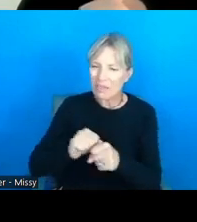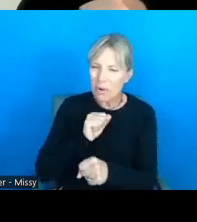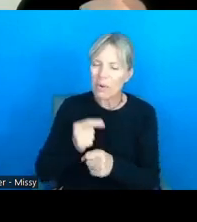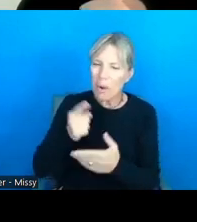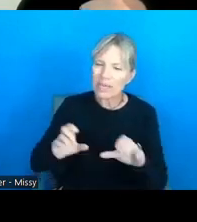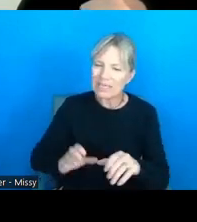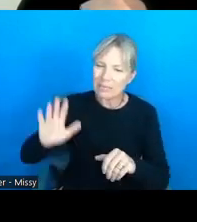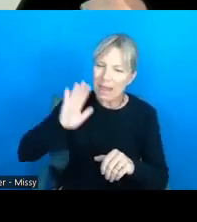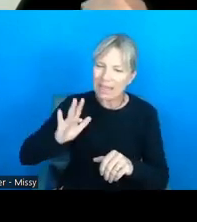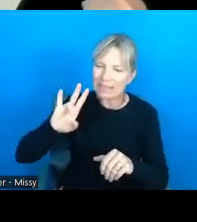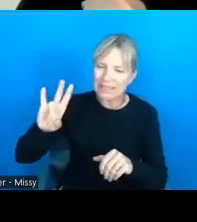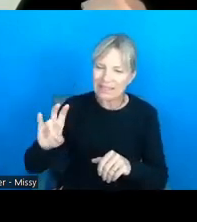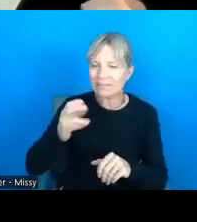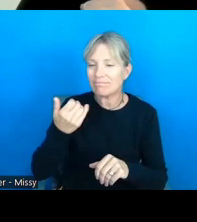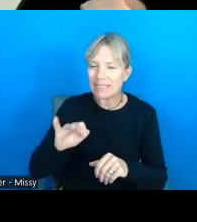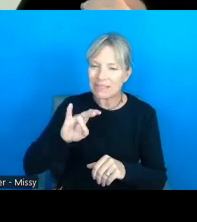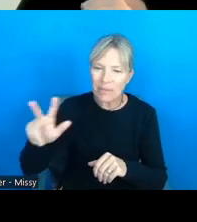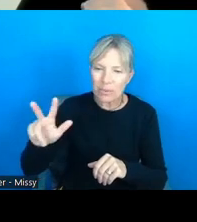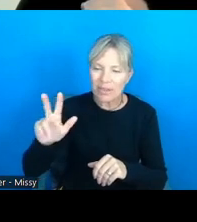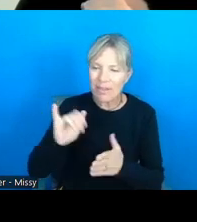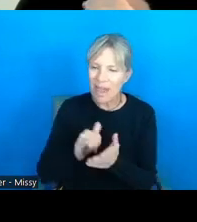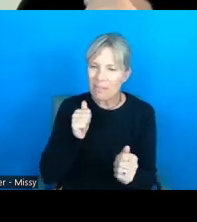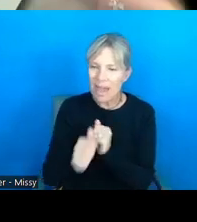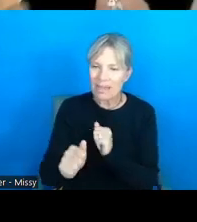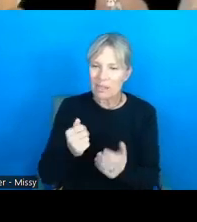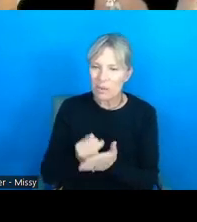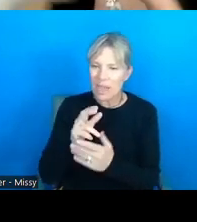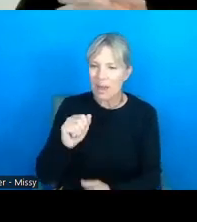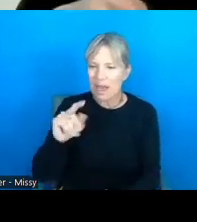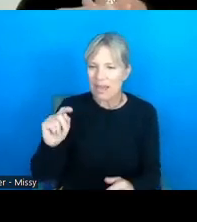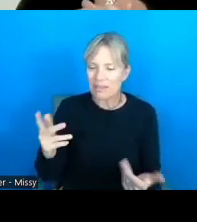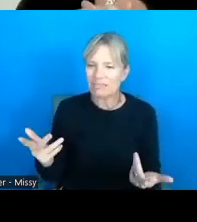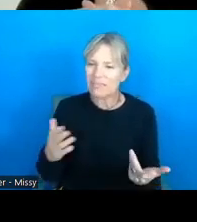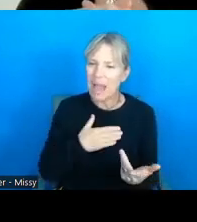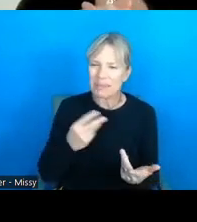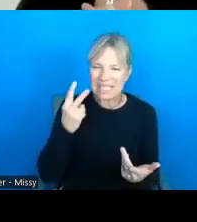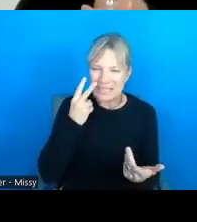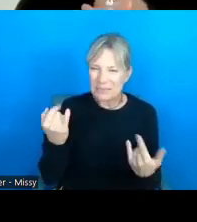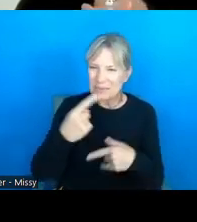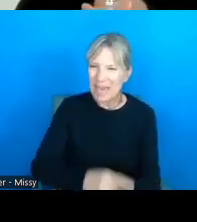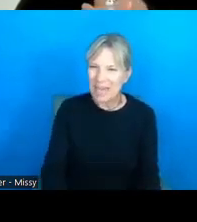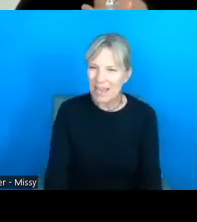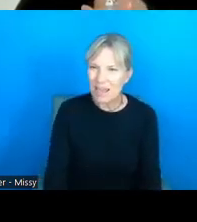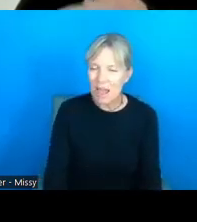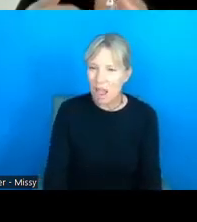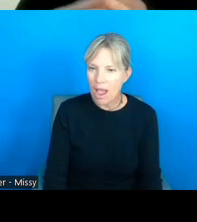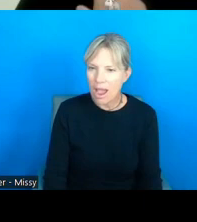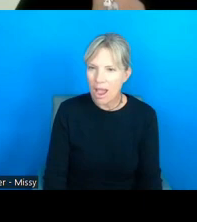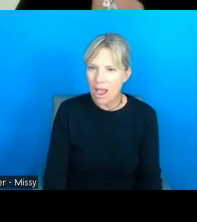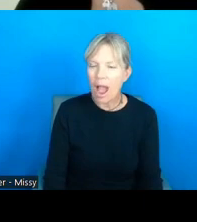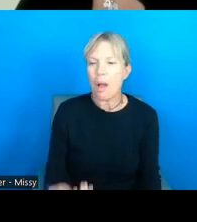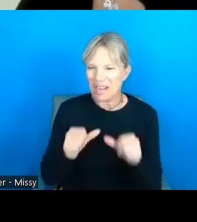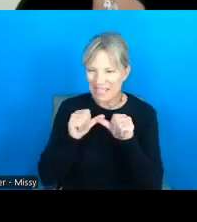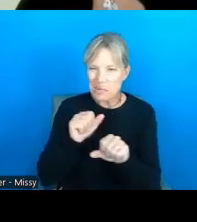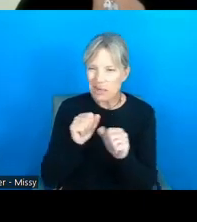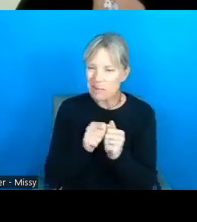in 1973 that brought about the Rehab Act passage. Happy to see you all today, and I want to continue working